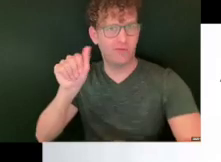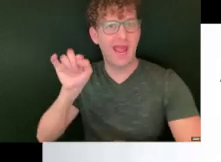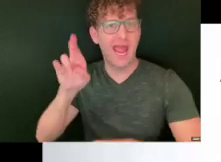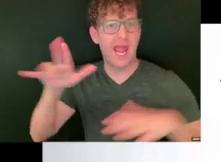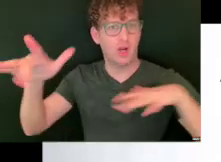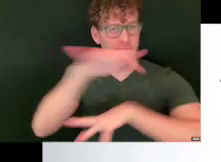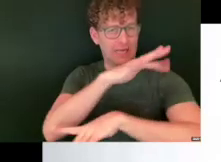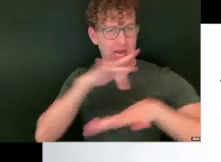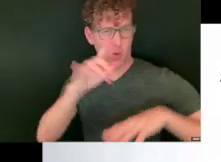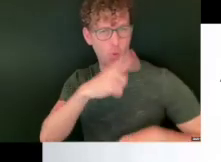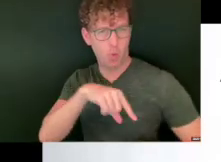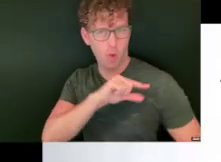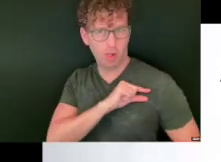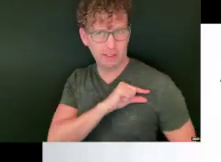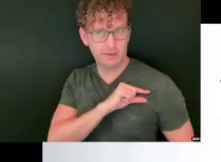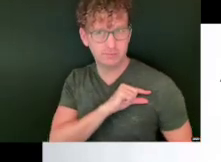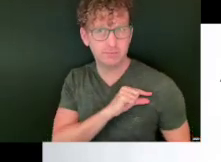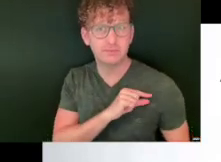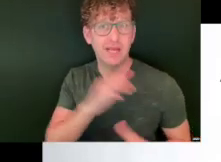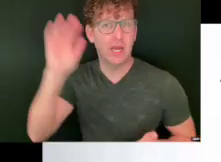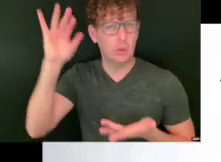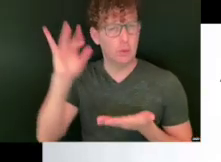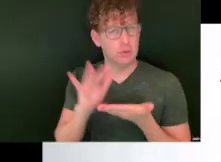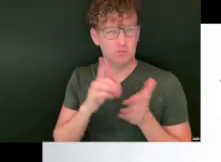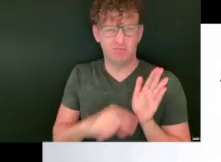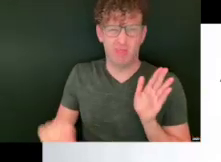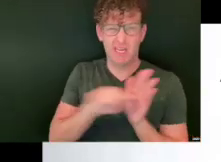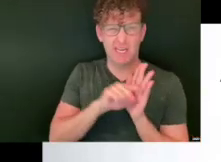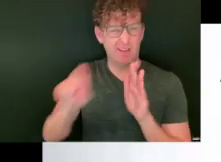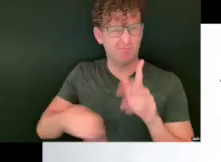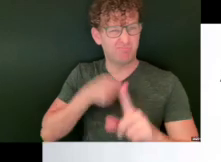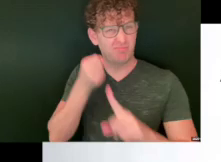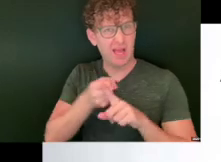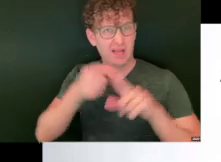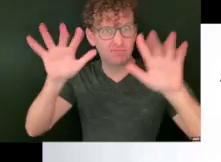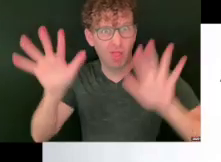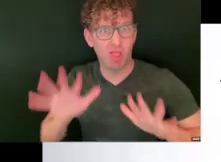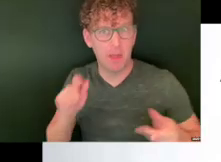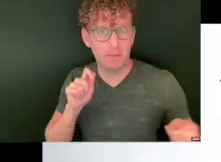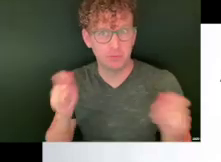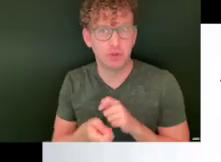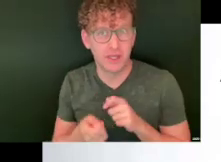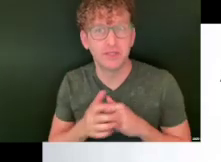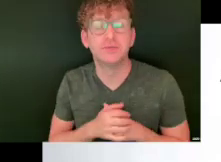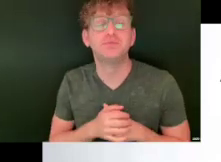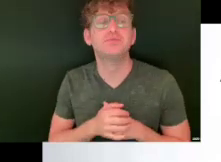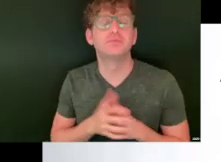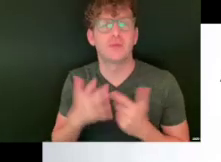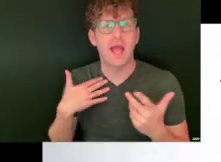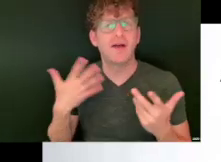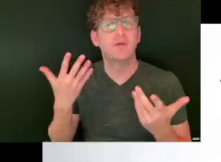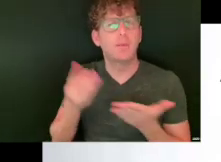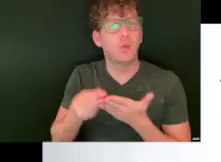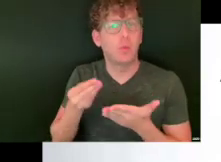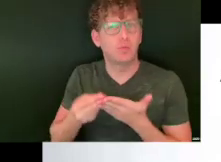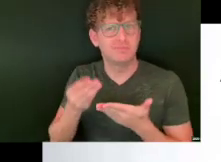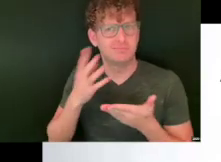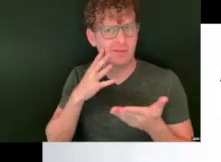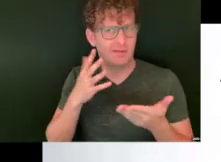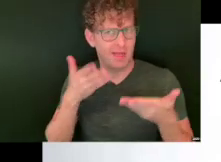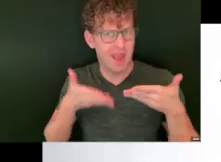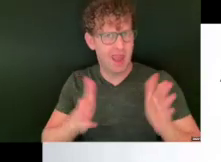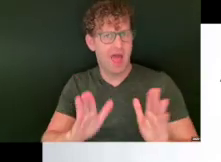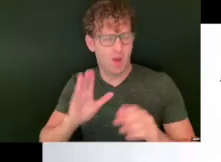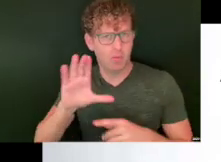appropriations are allowed, CARB can decide how to allocate those funds. The amounts shown on this slide